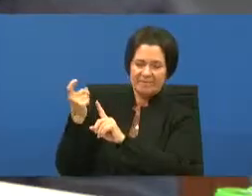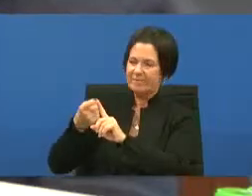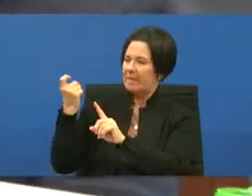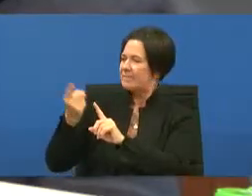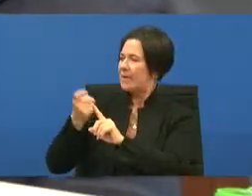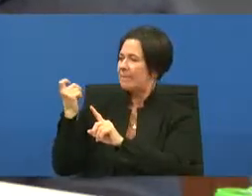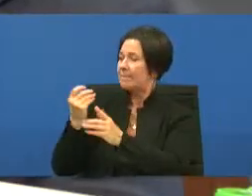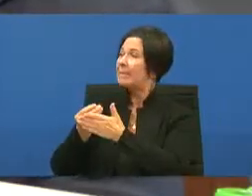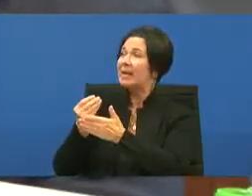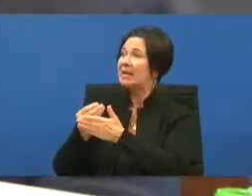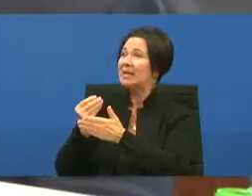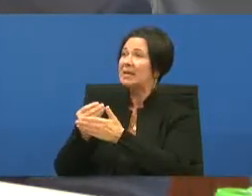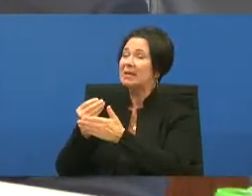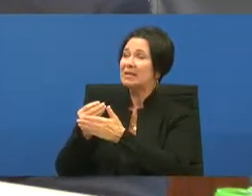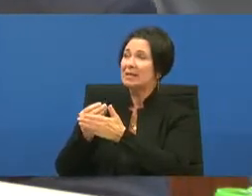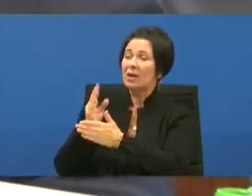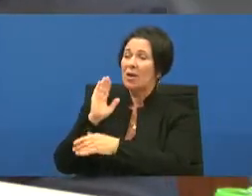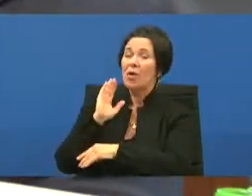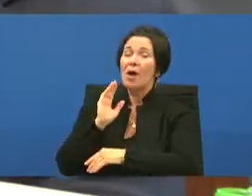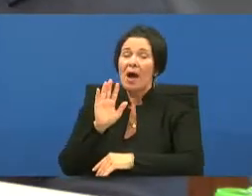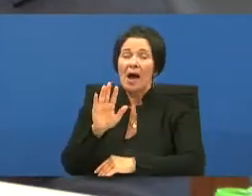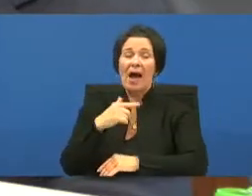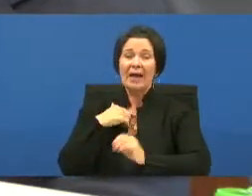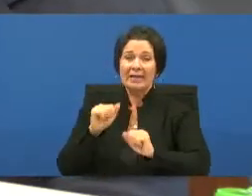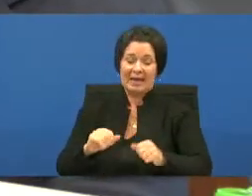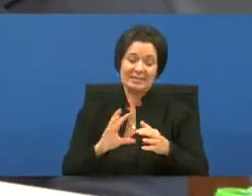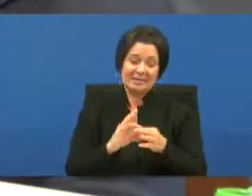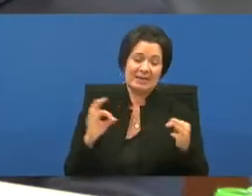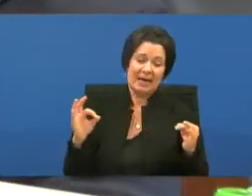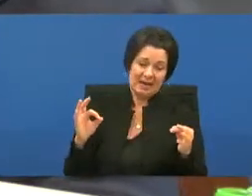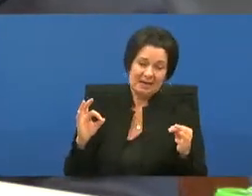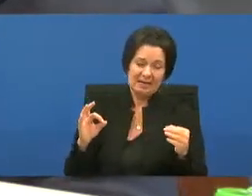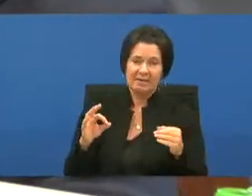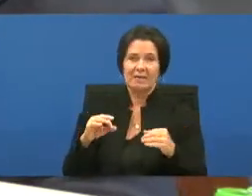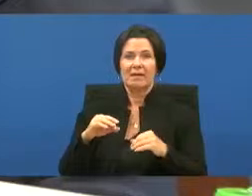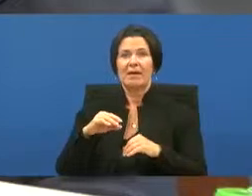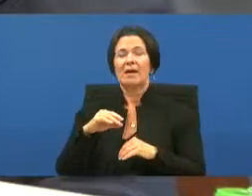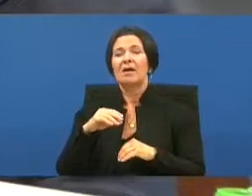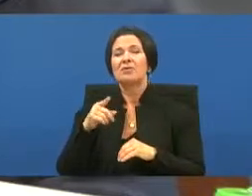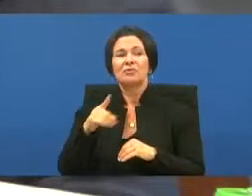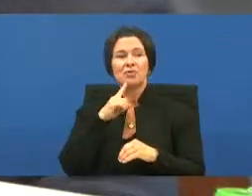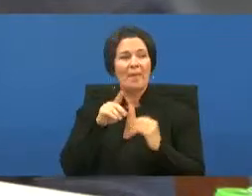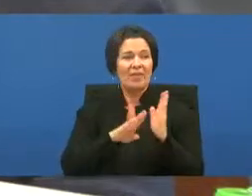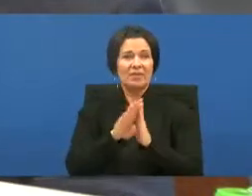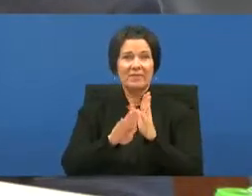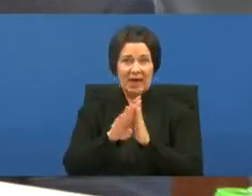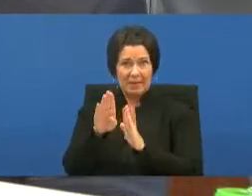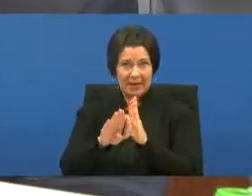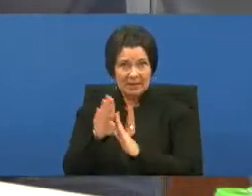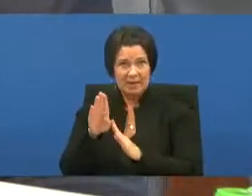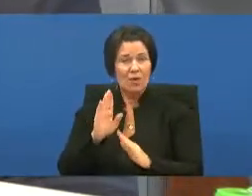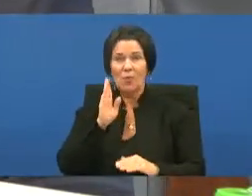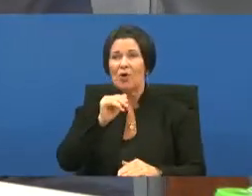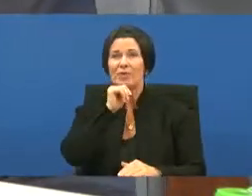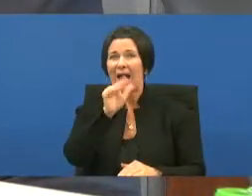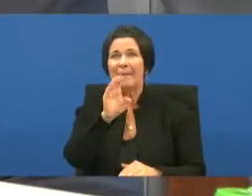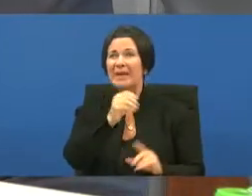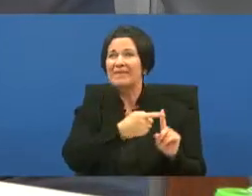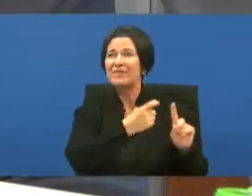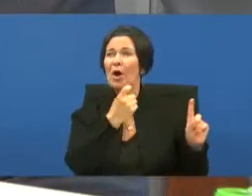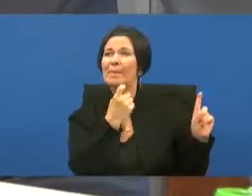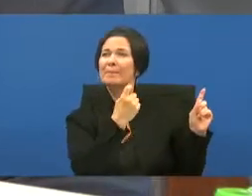not come for this, particularly for this contract, but even as you get into much of the development of the River Center, it's not going to come from our City Parish General